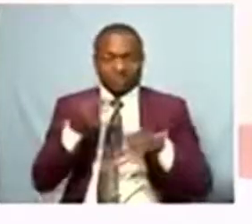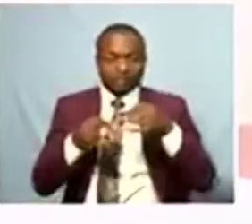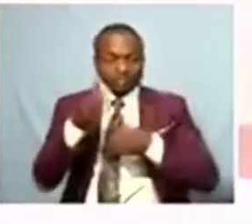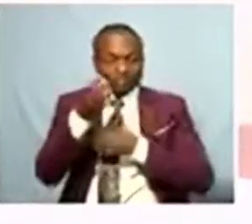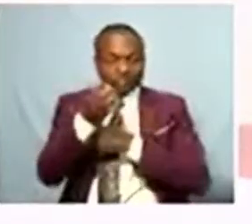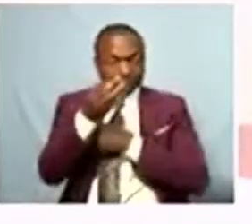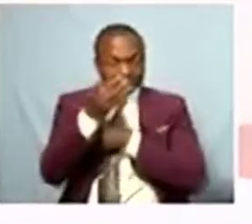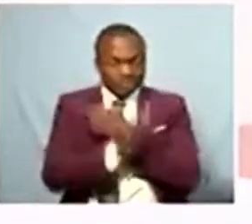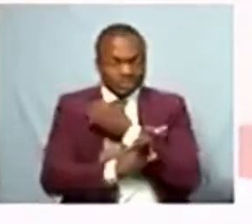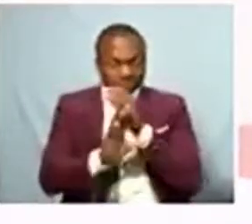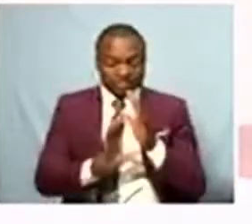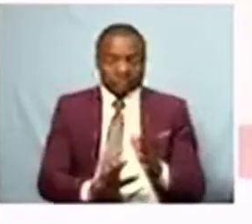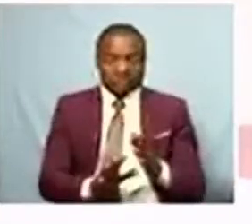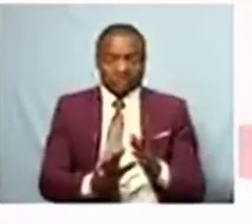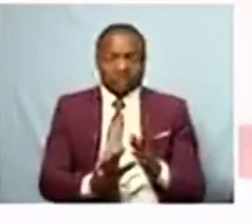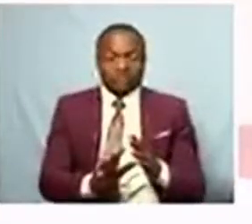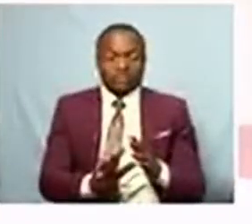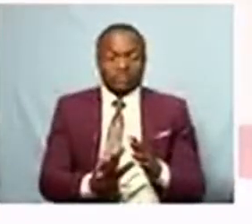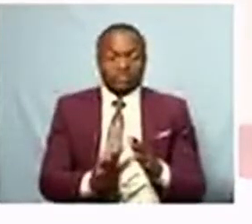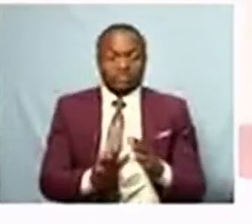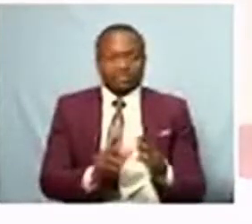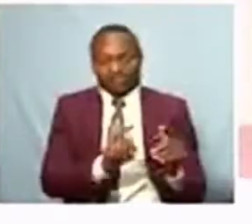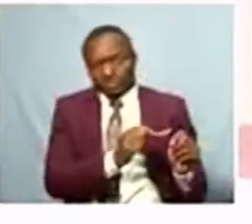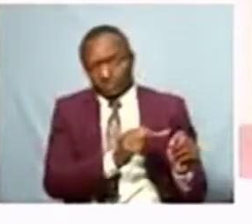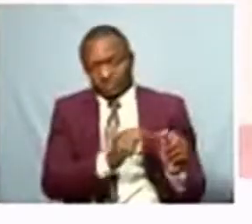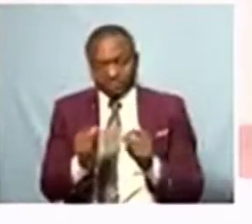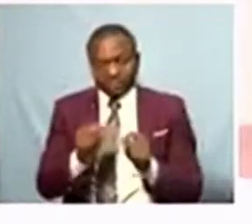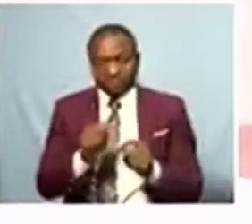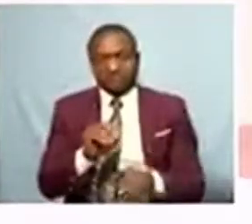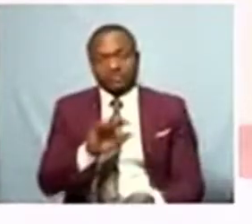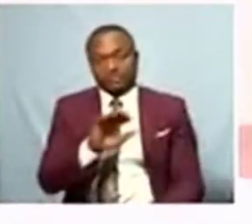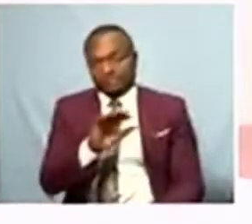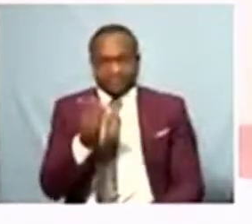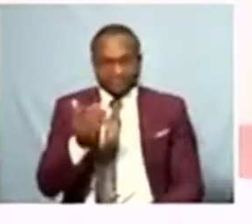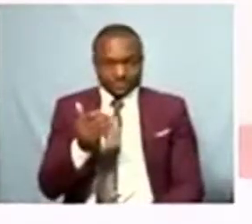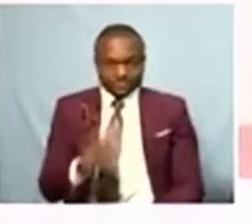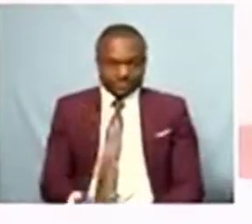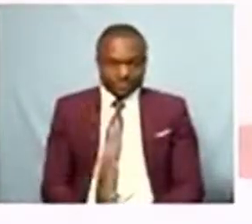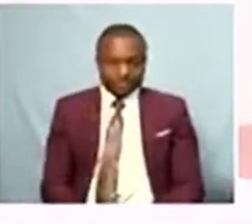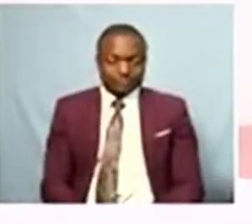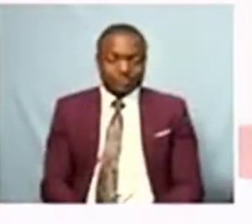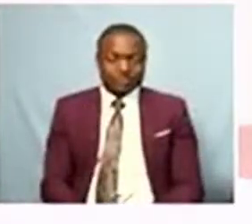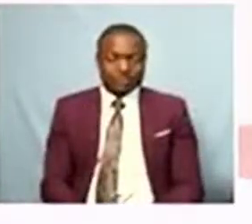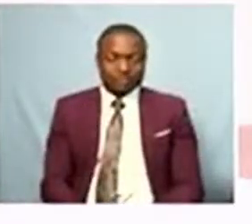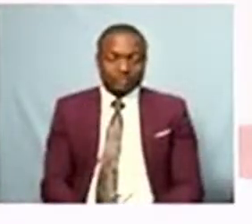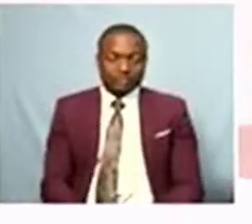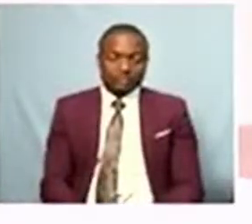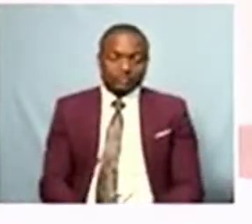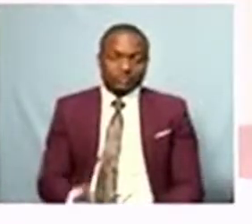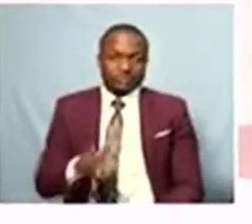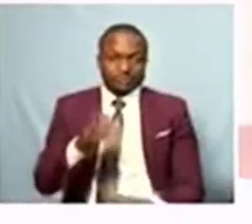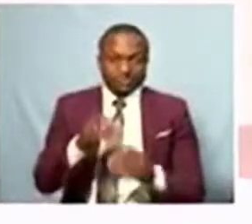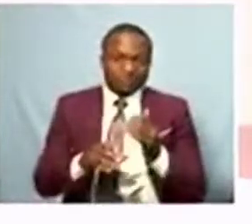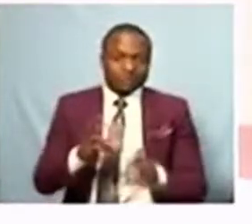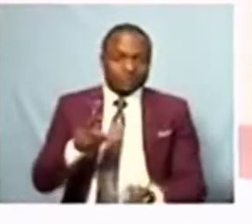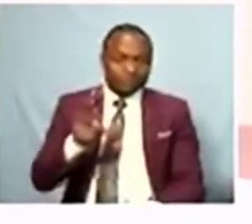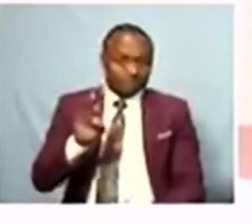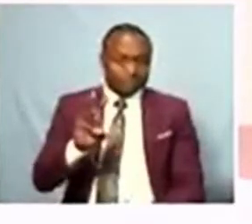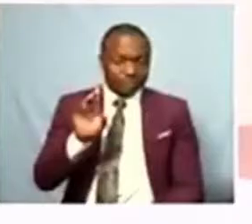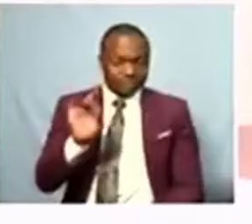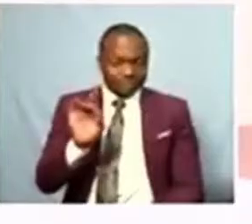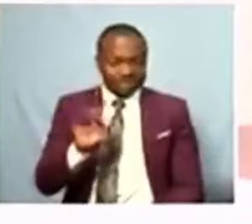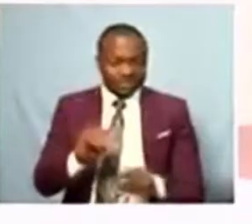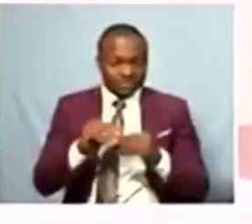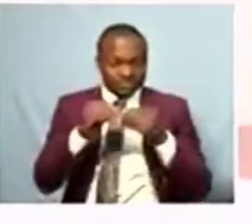deported. The sixth one, sir, is on Clause 68, is Clause 68, which provides